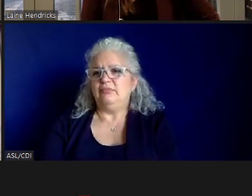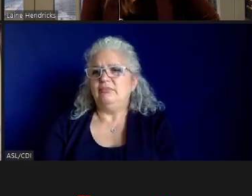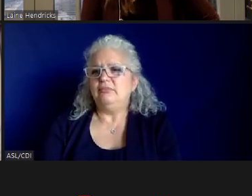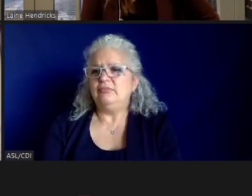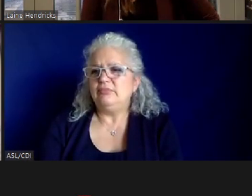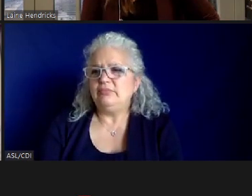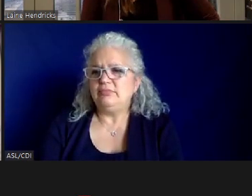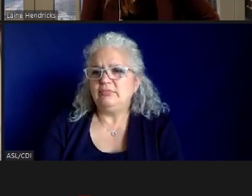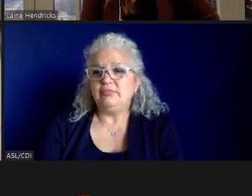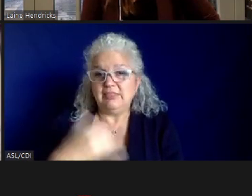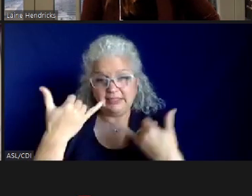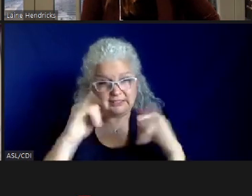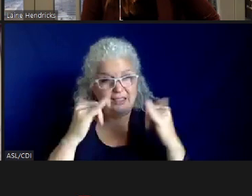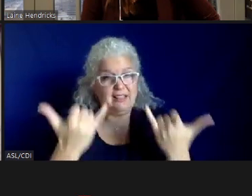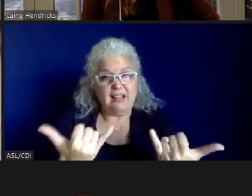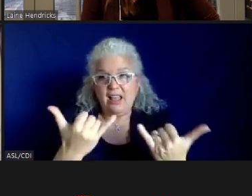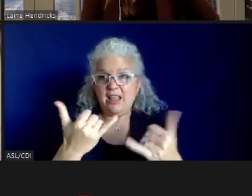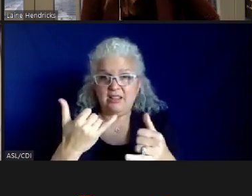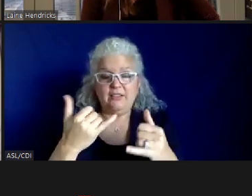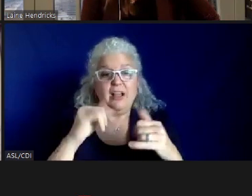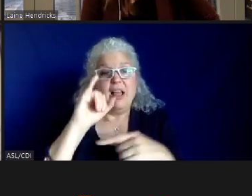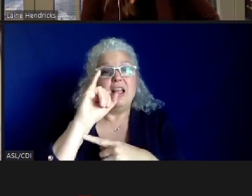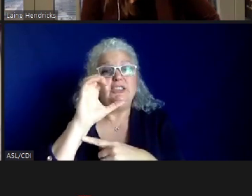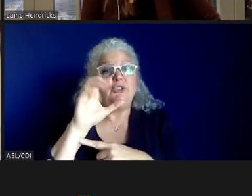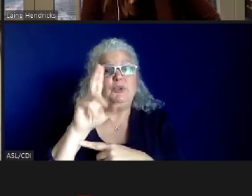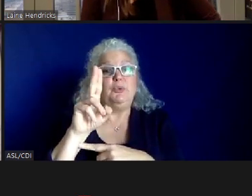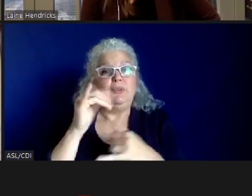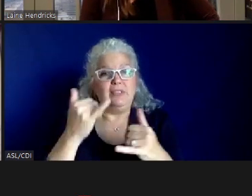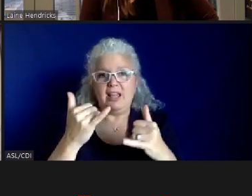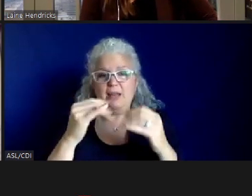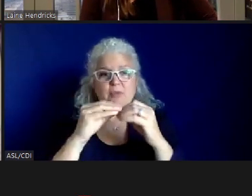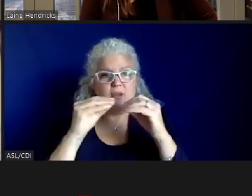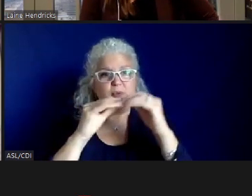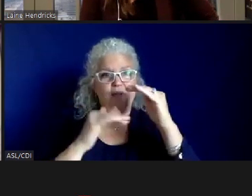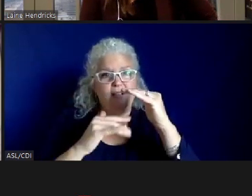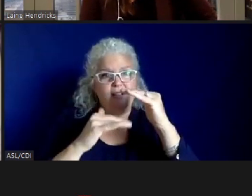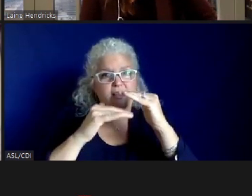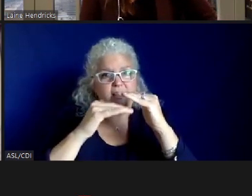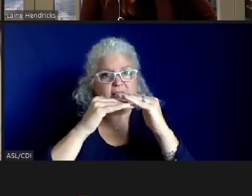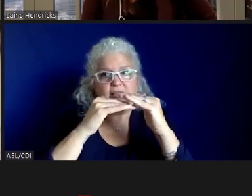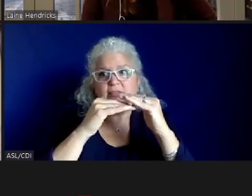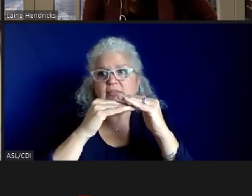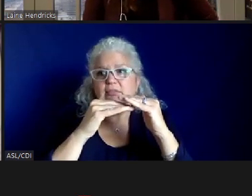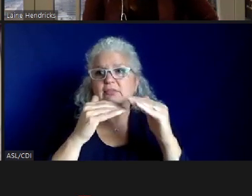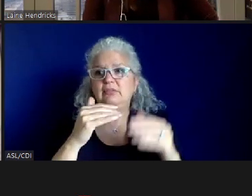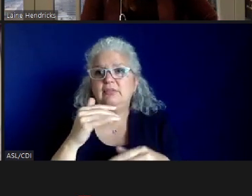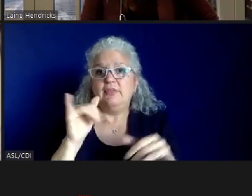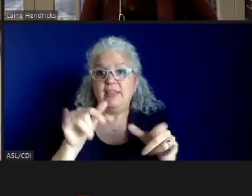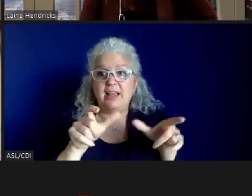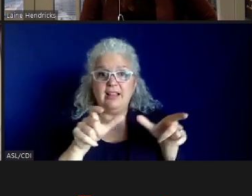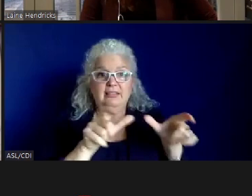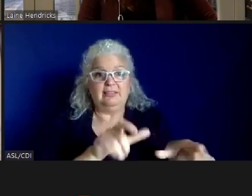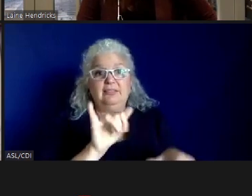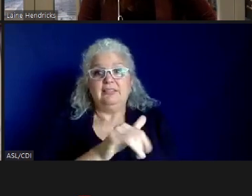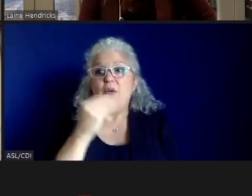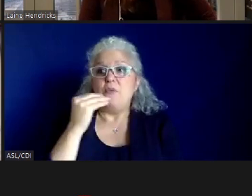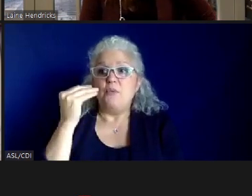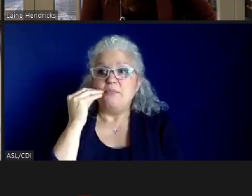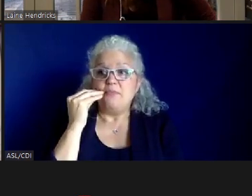the policy in that stay-at-home order, is that restaurants, both indoors and outdoors, are closed.